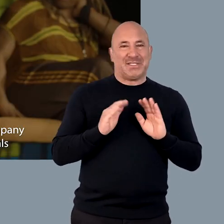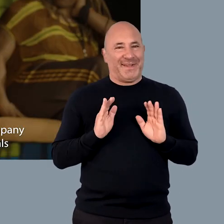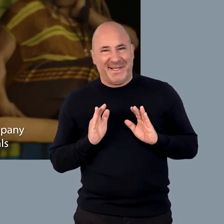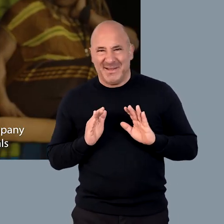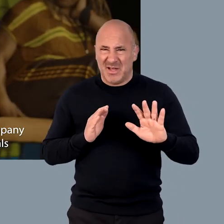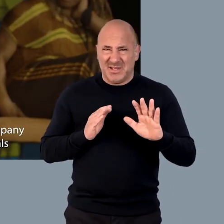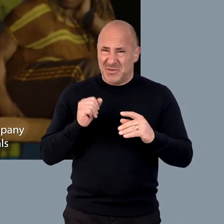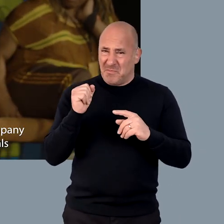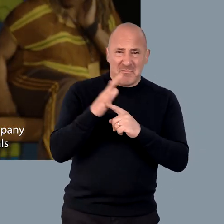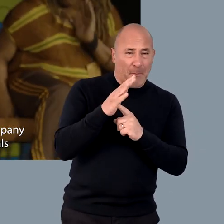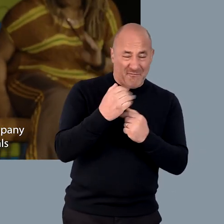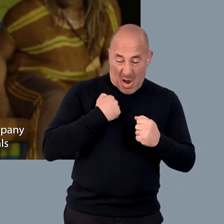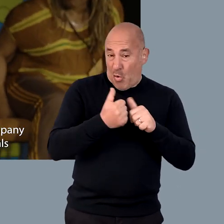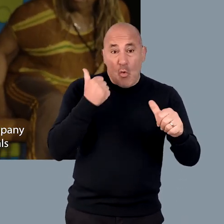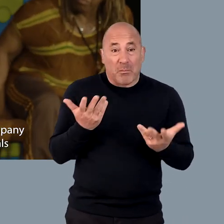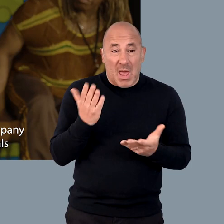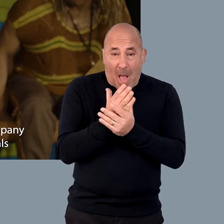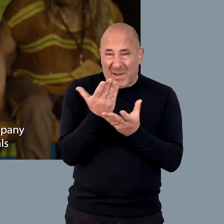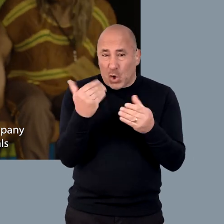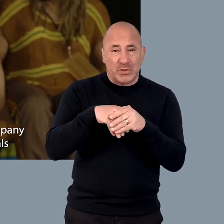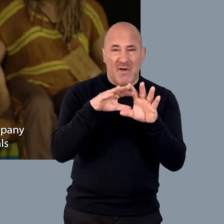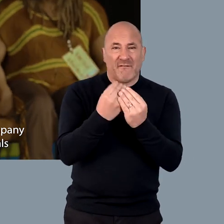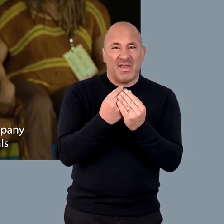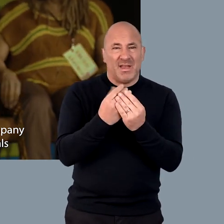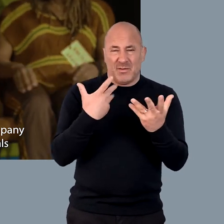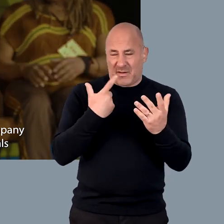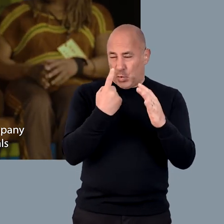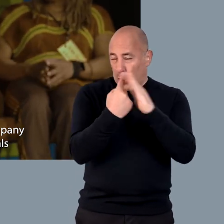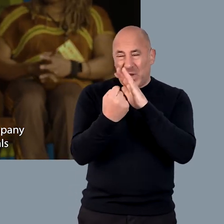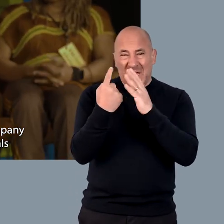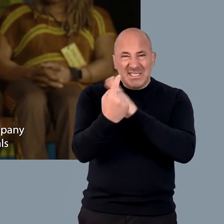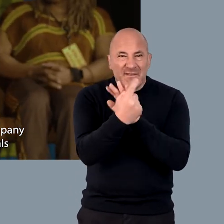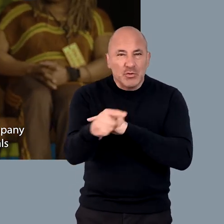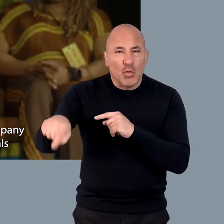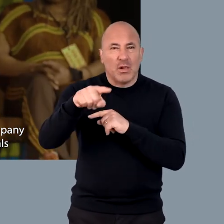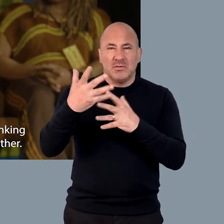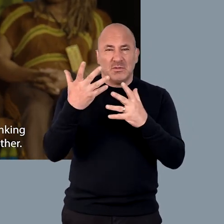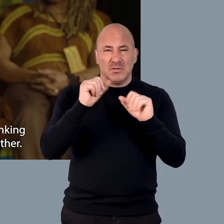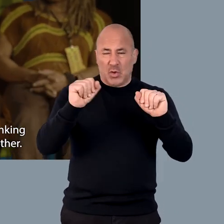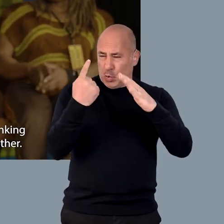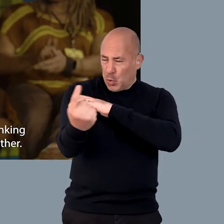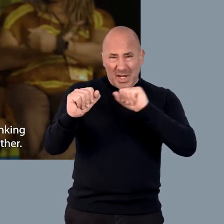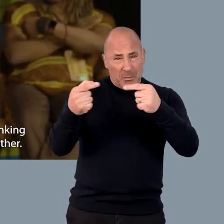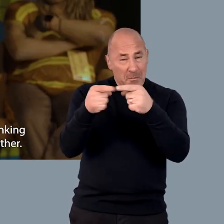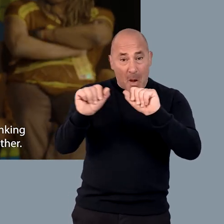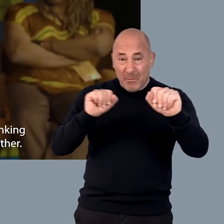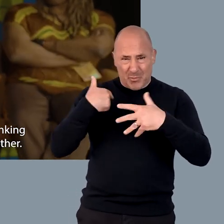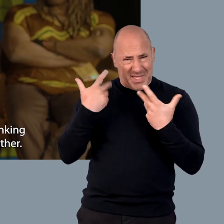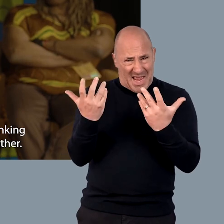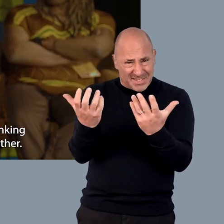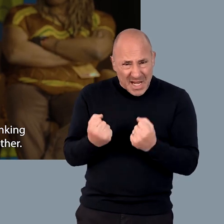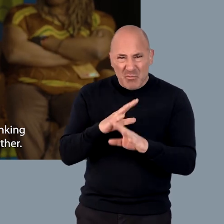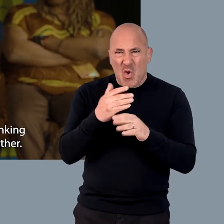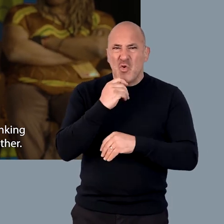essential to the makeup of the company and that we work with unique individuals and celebrating uniqueness